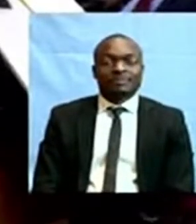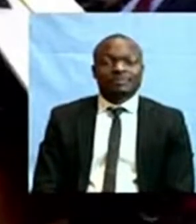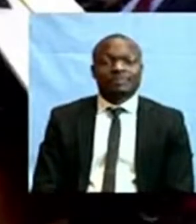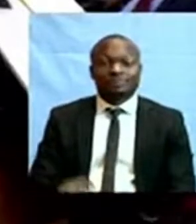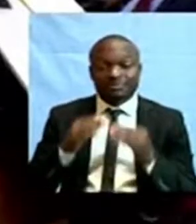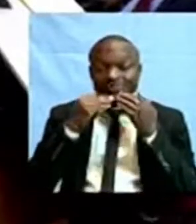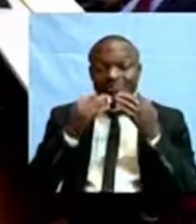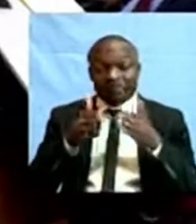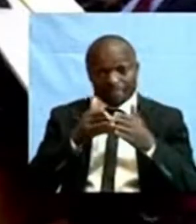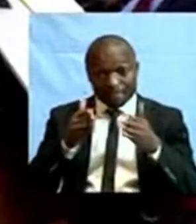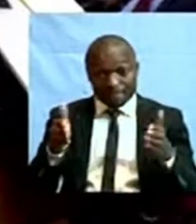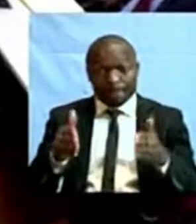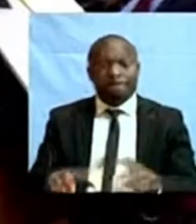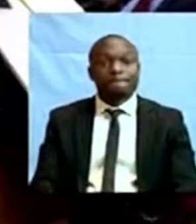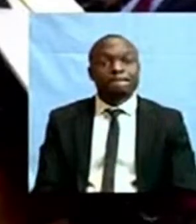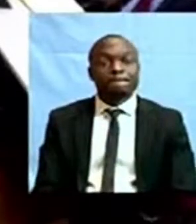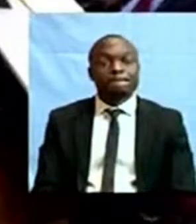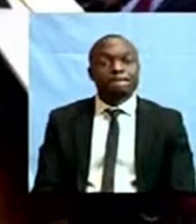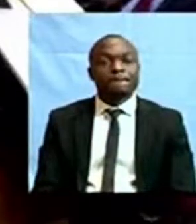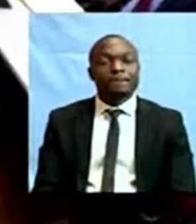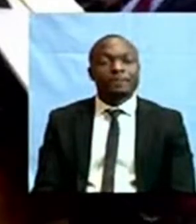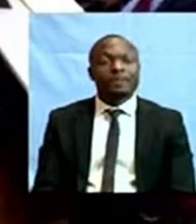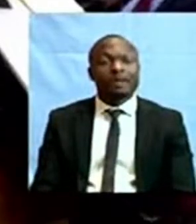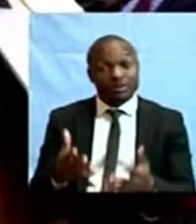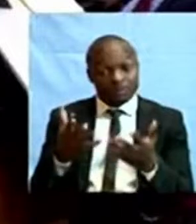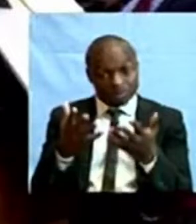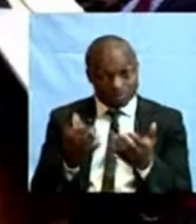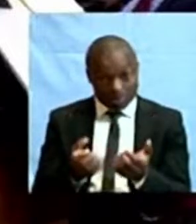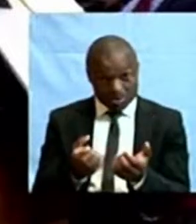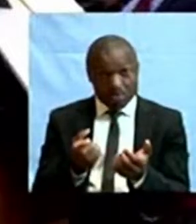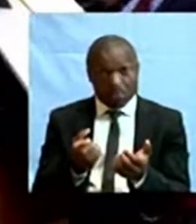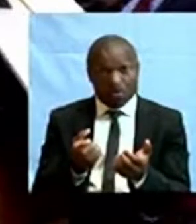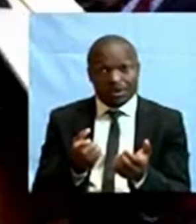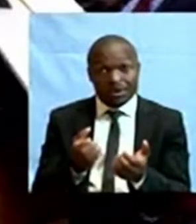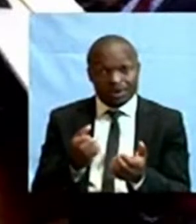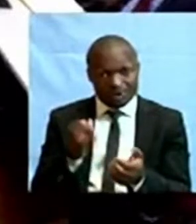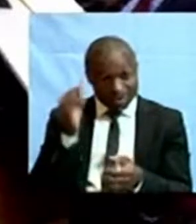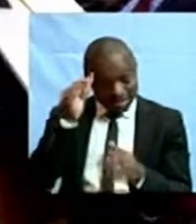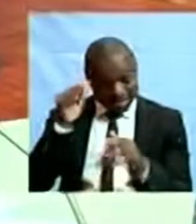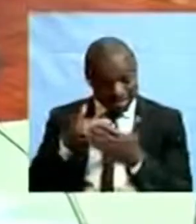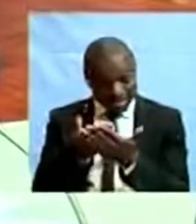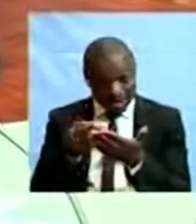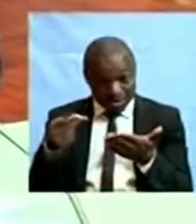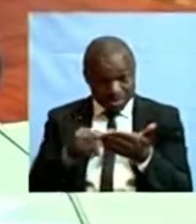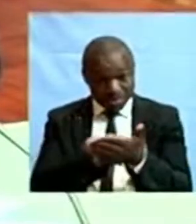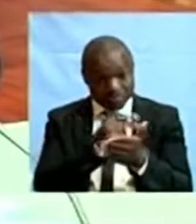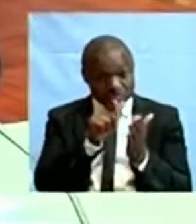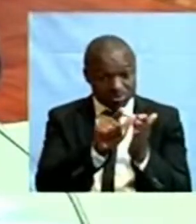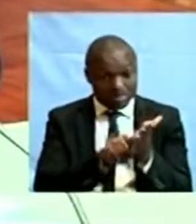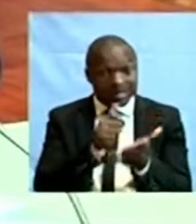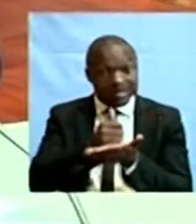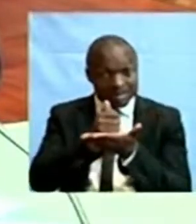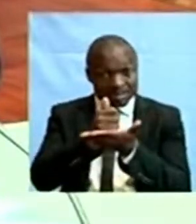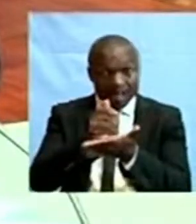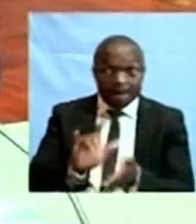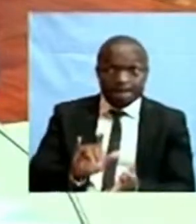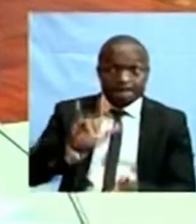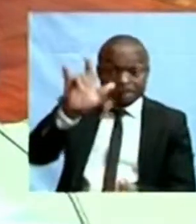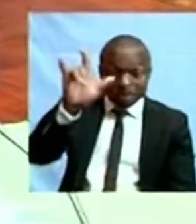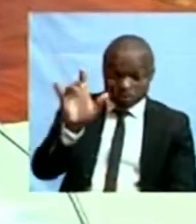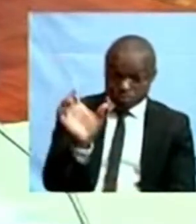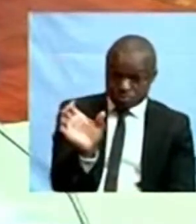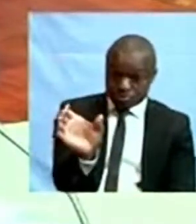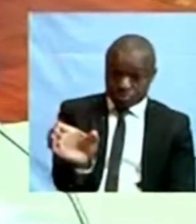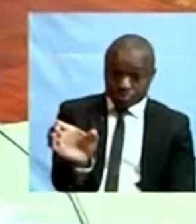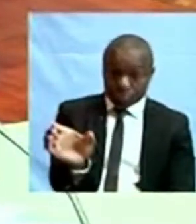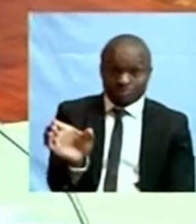Thank you so much. I also wanted to inquire, how will the new legislation help the aviation industry